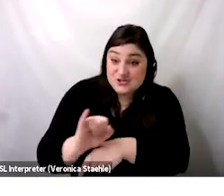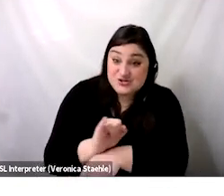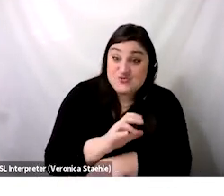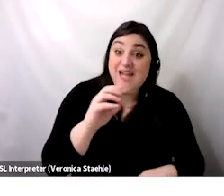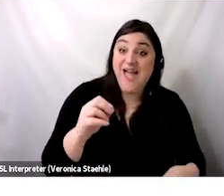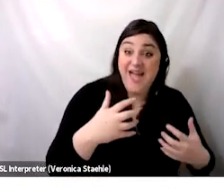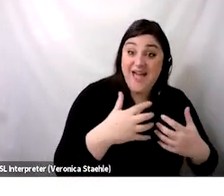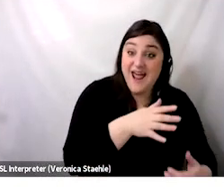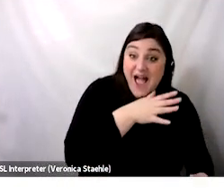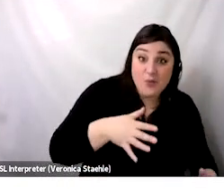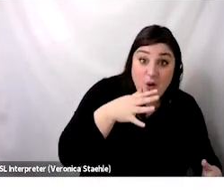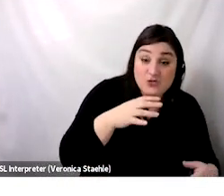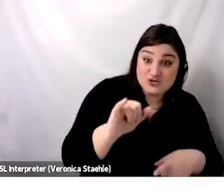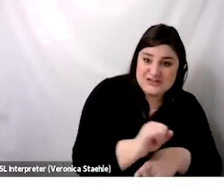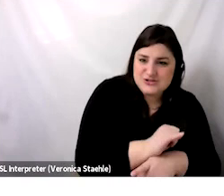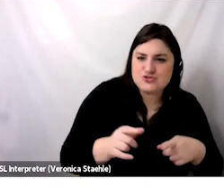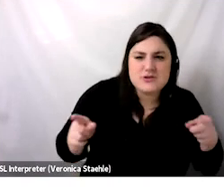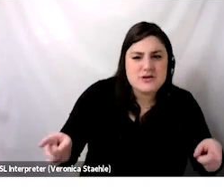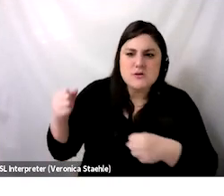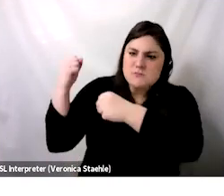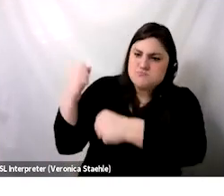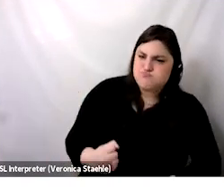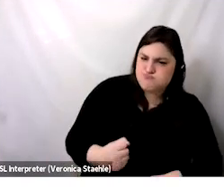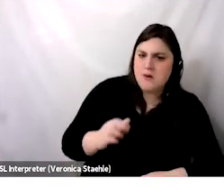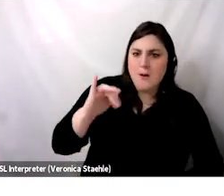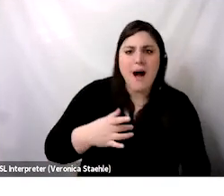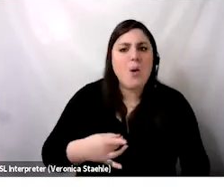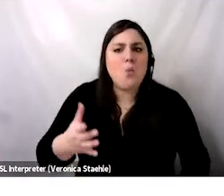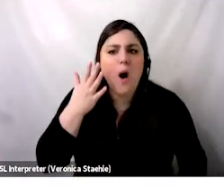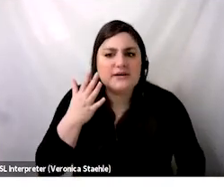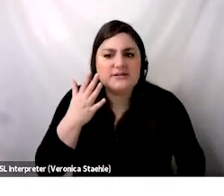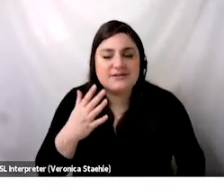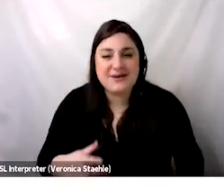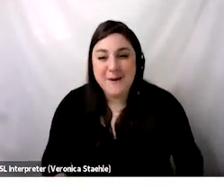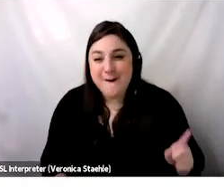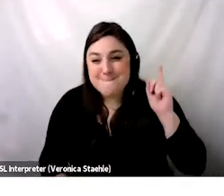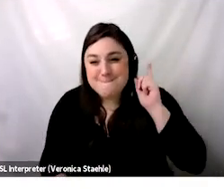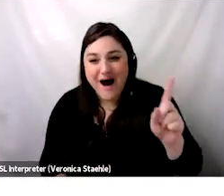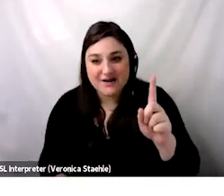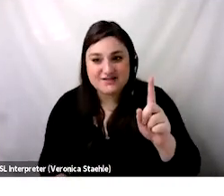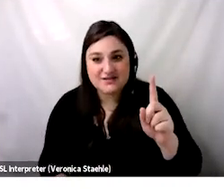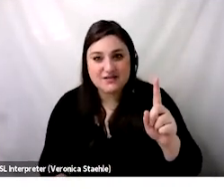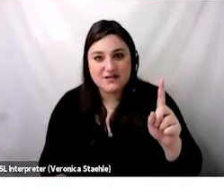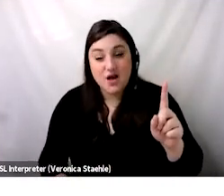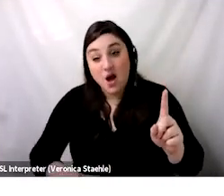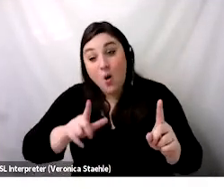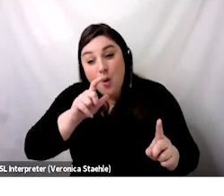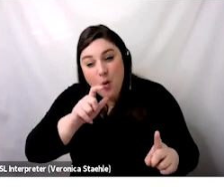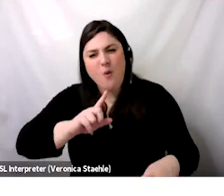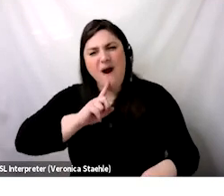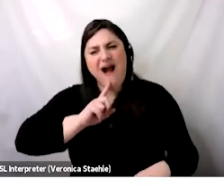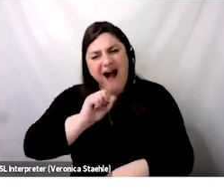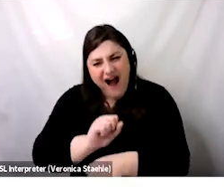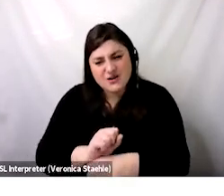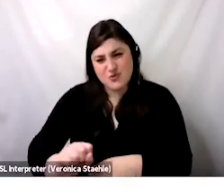by whites. And yet the labor that's being produced globally, both